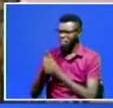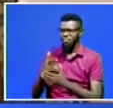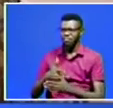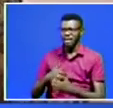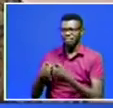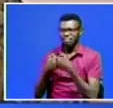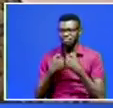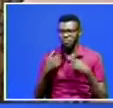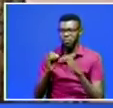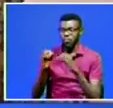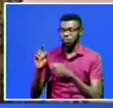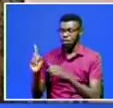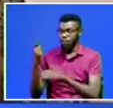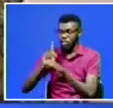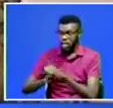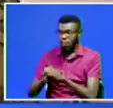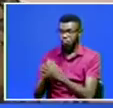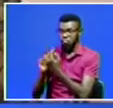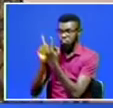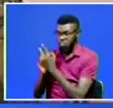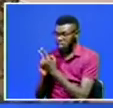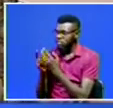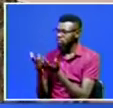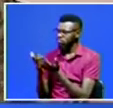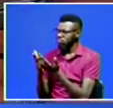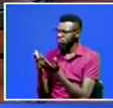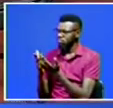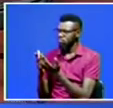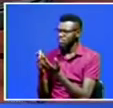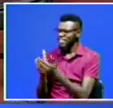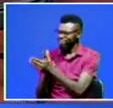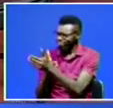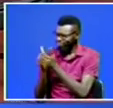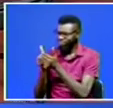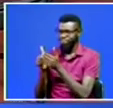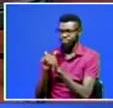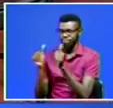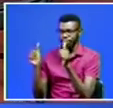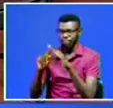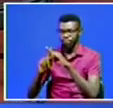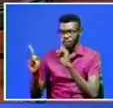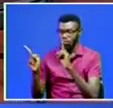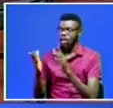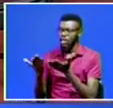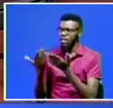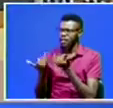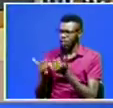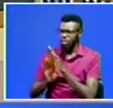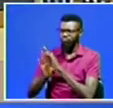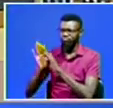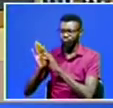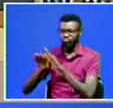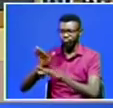Like the first day we met, we've never seen each other, and we have to be so close and all that. But yeah, we've grown like step by